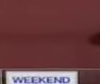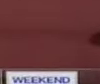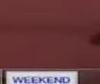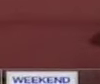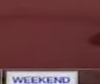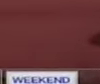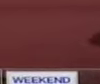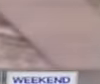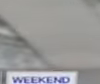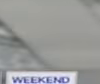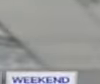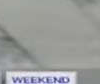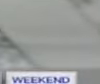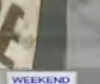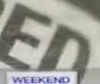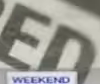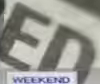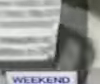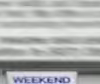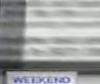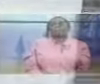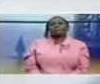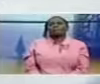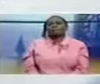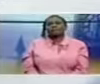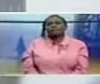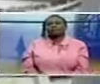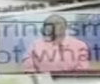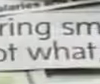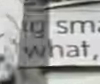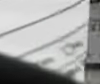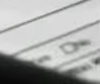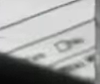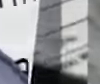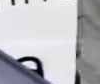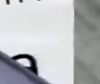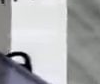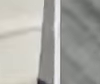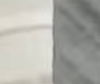language interpreter. Najma Ismail, KTN Job Center.